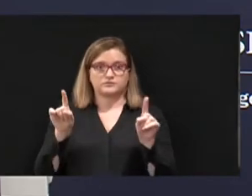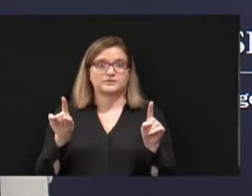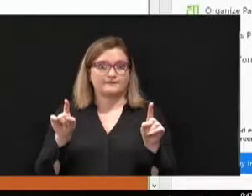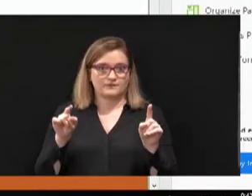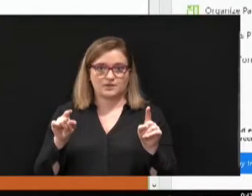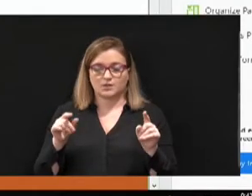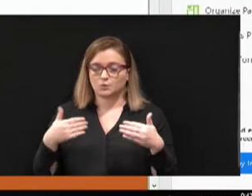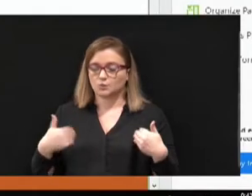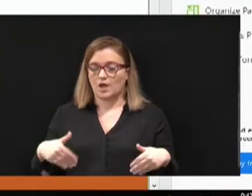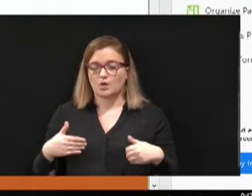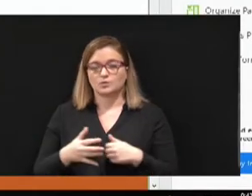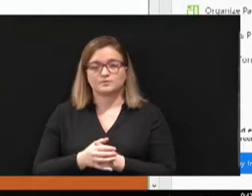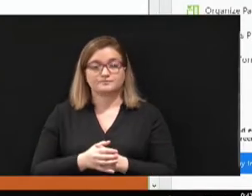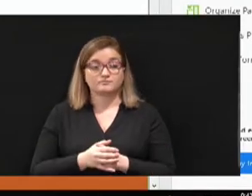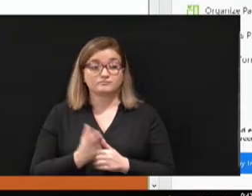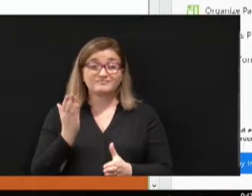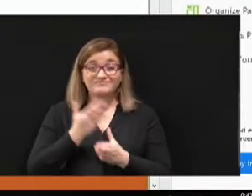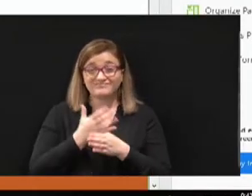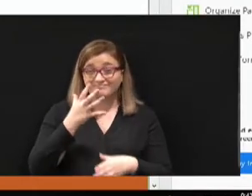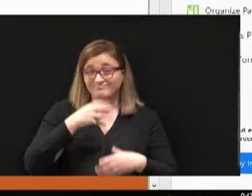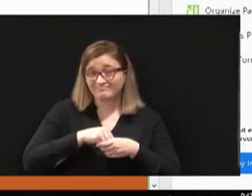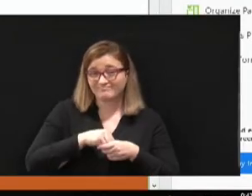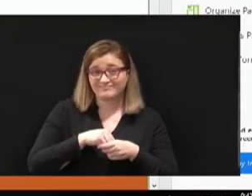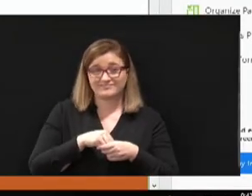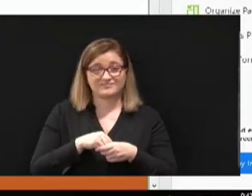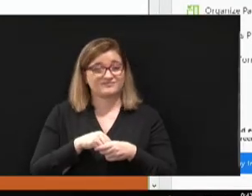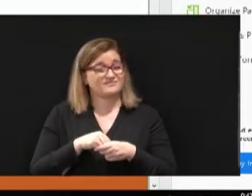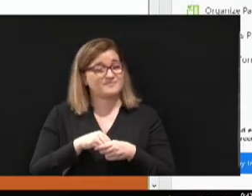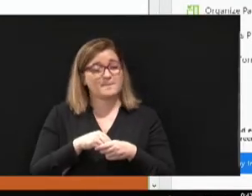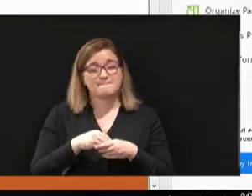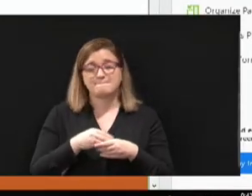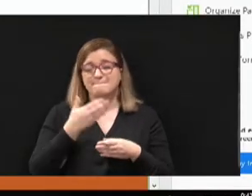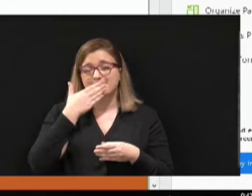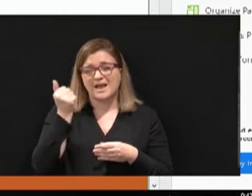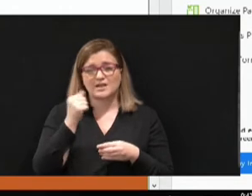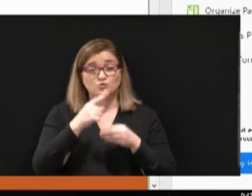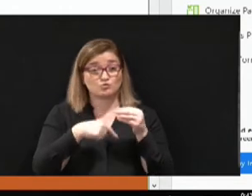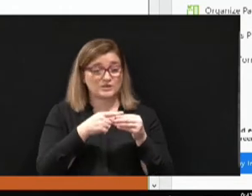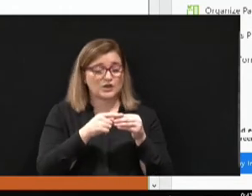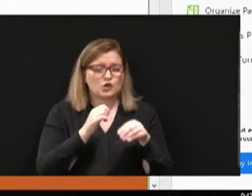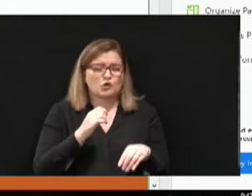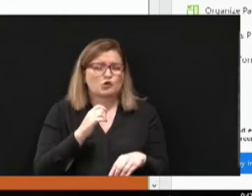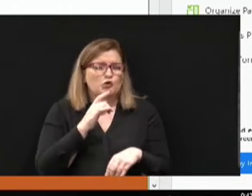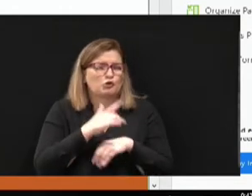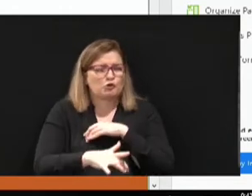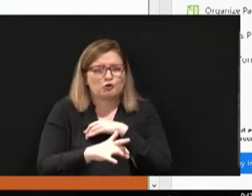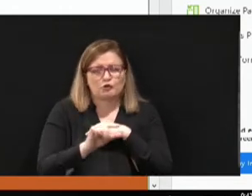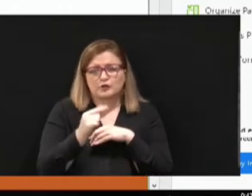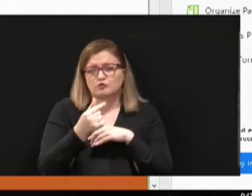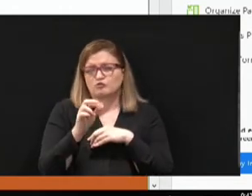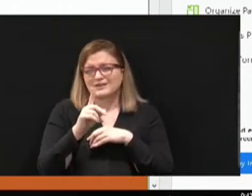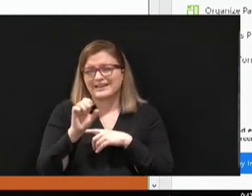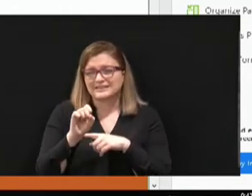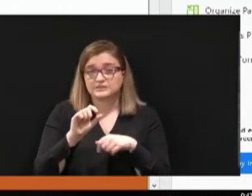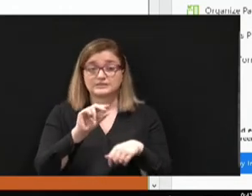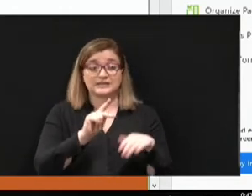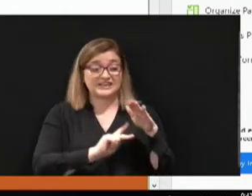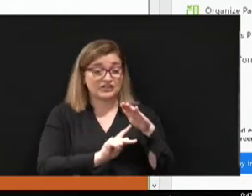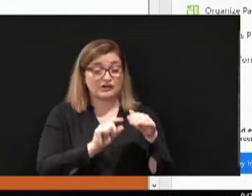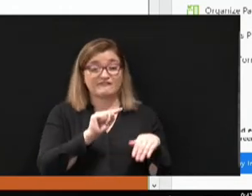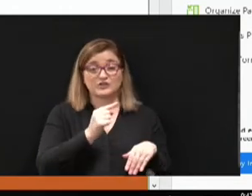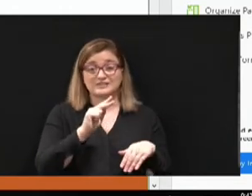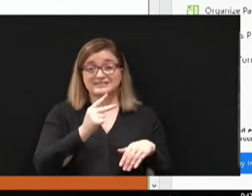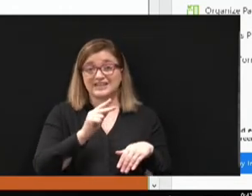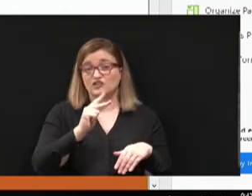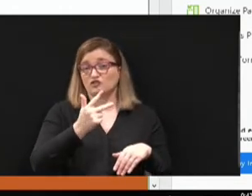Intervention is most effective in the early grades. If we can get kids up and reading by the end of third grade, it is